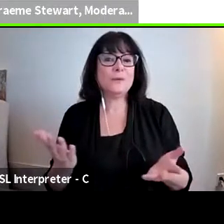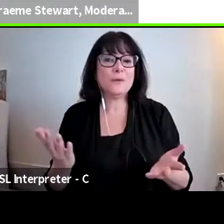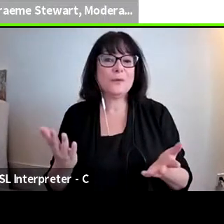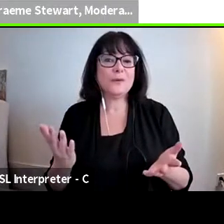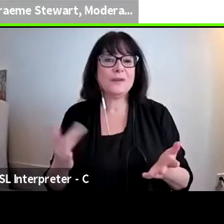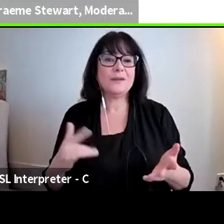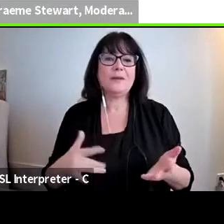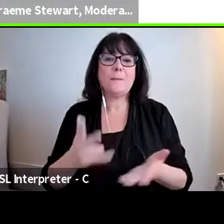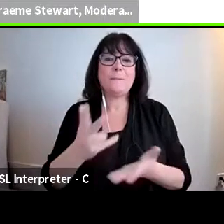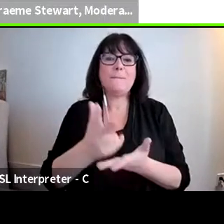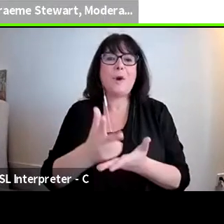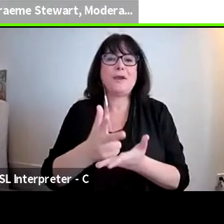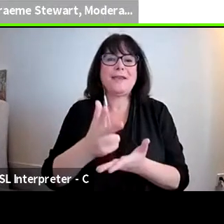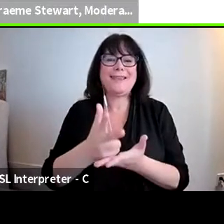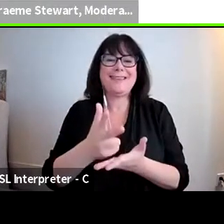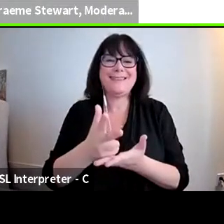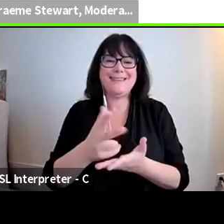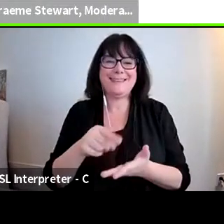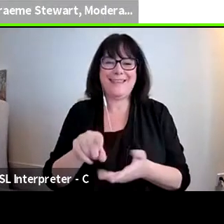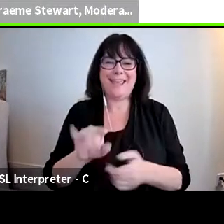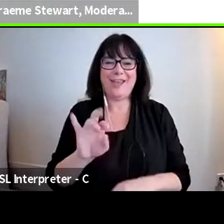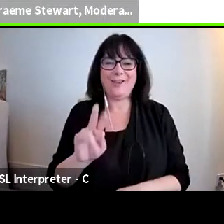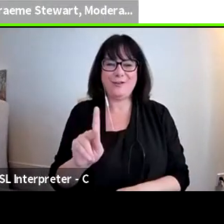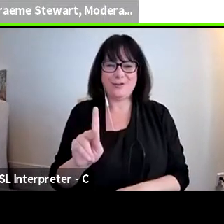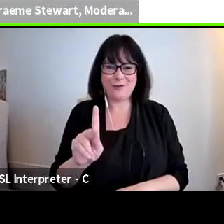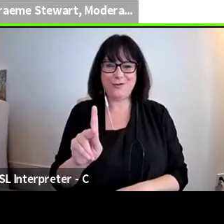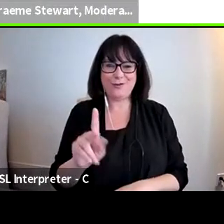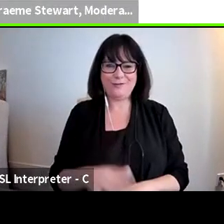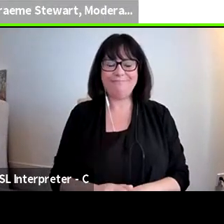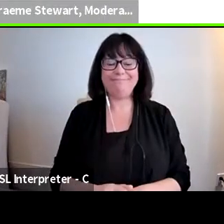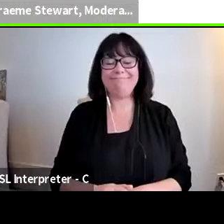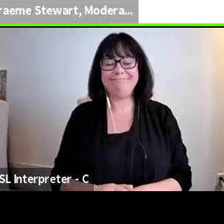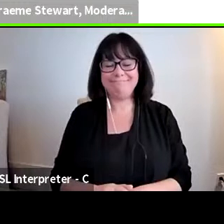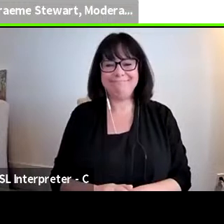campus parking, and whether